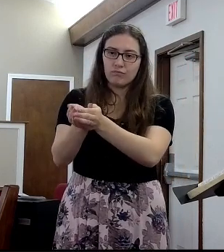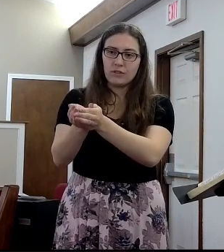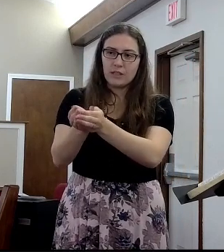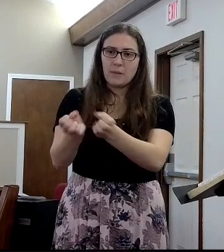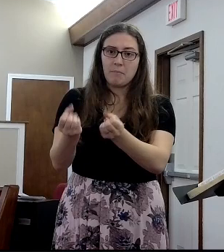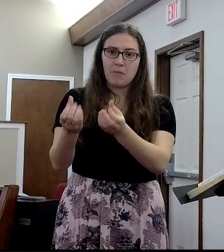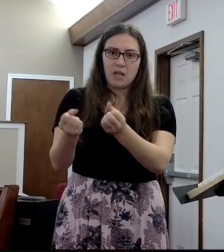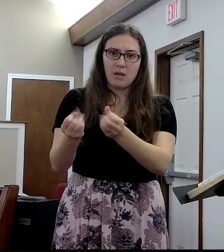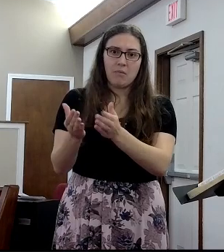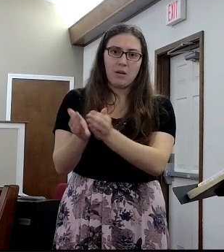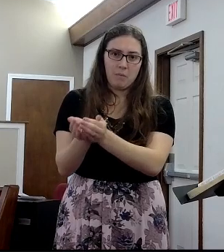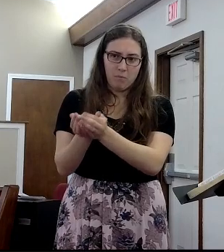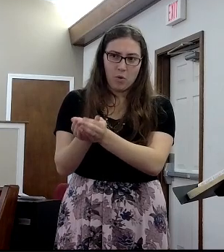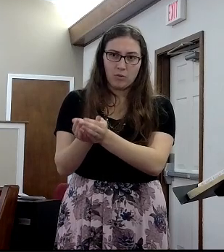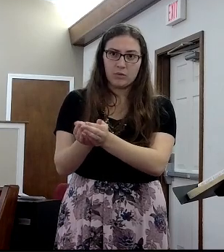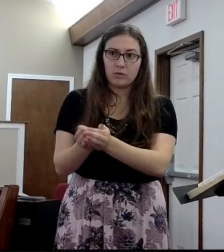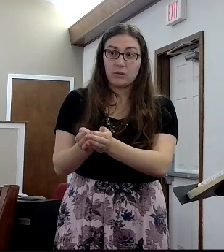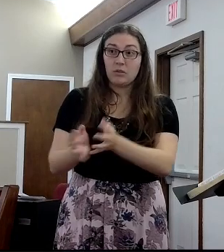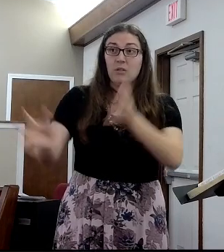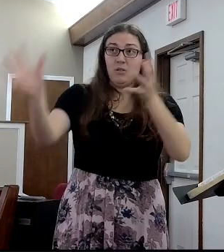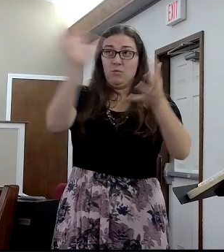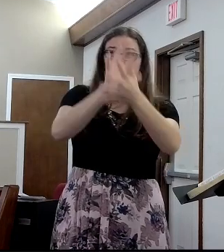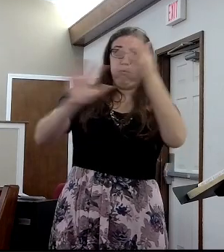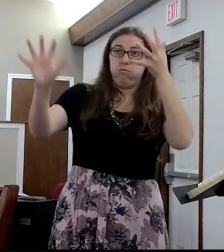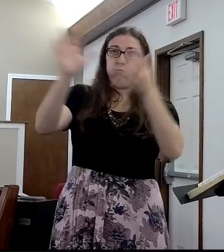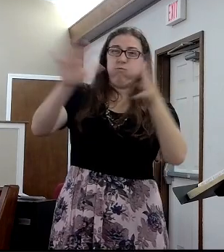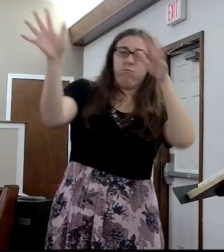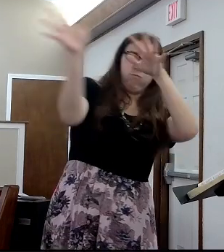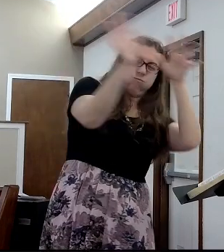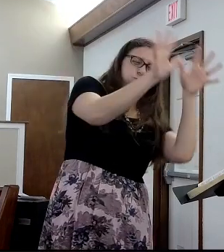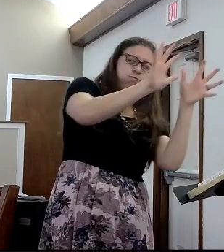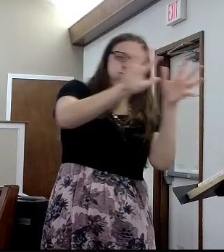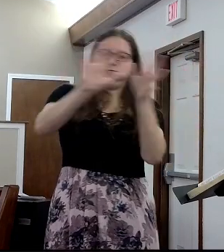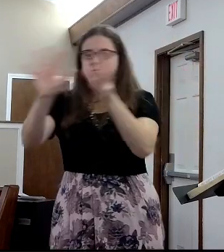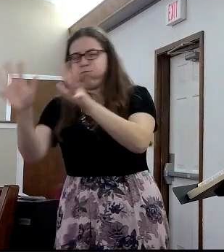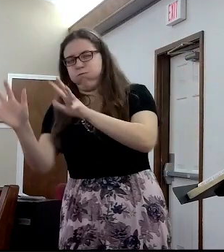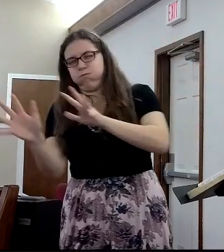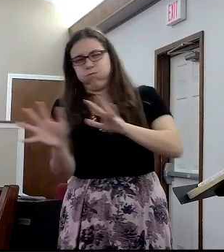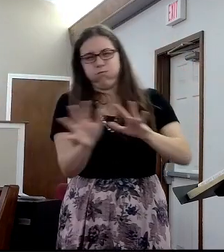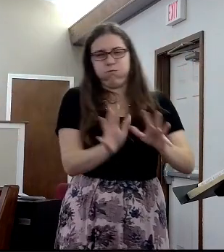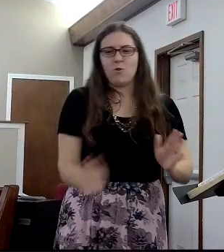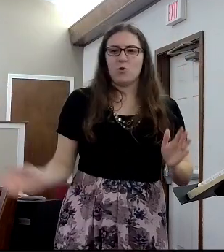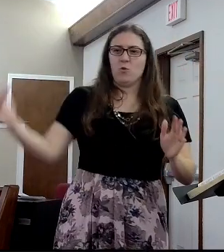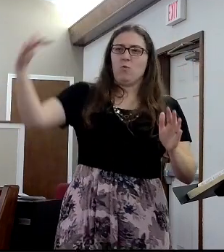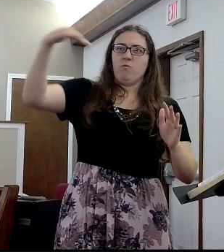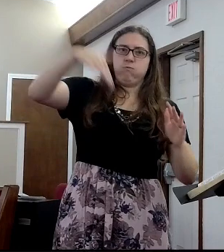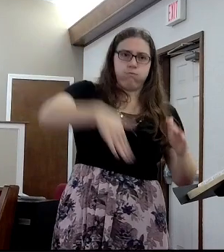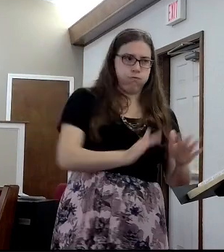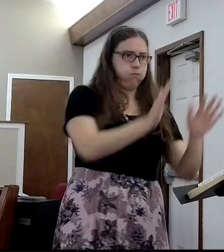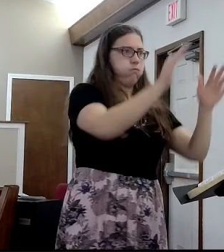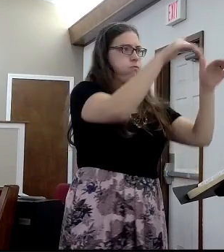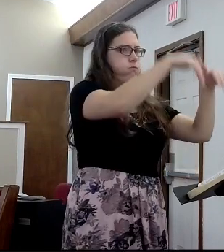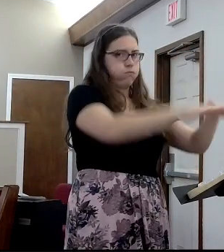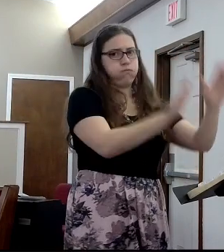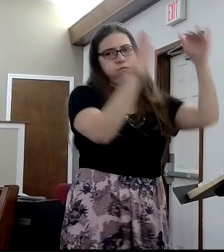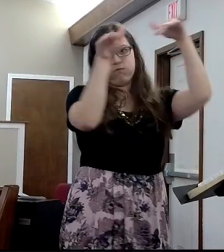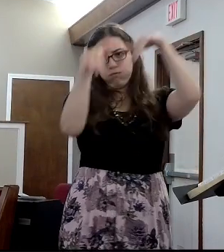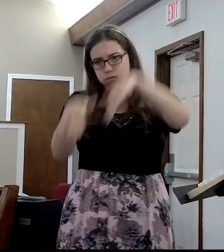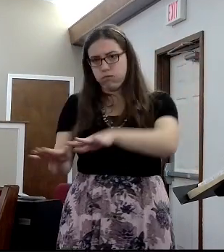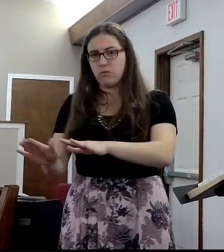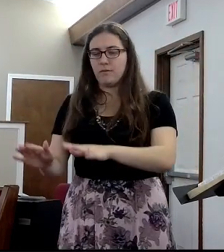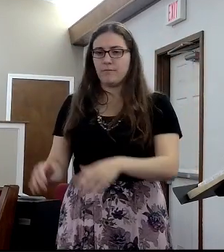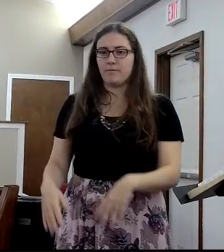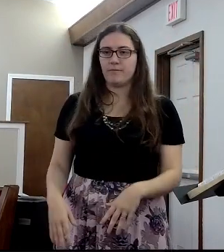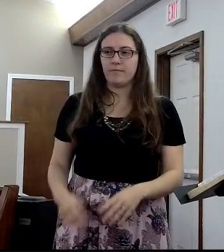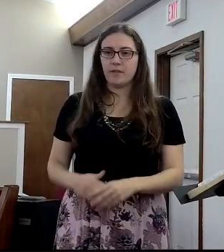ship. And there was also with him other little ships. And there arose a great storm of wind, and the waves beat into the ship, so